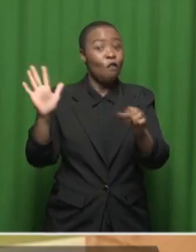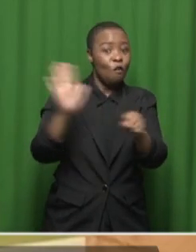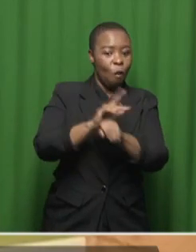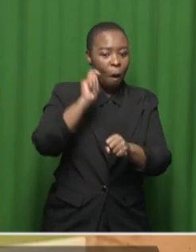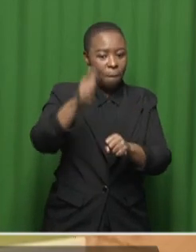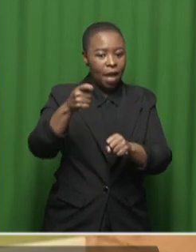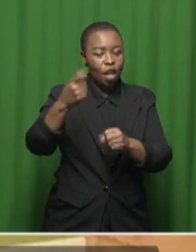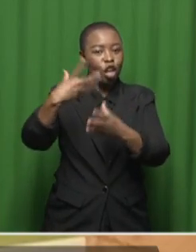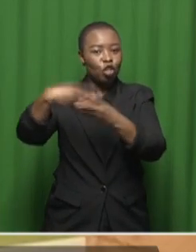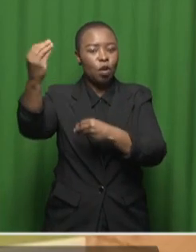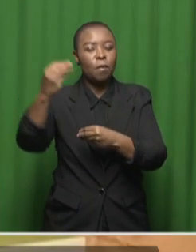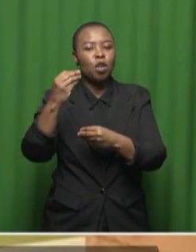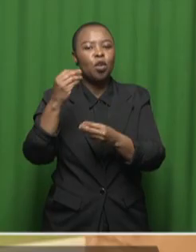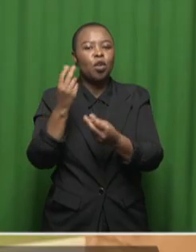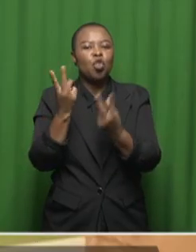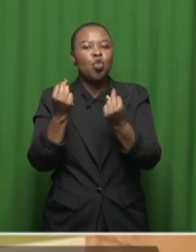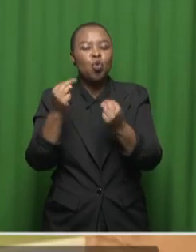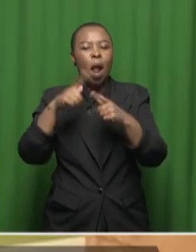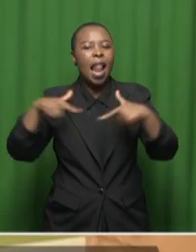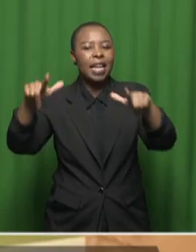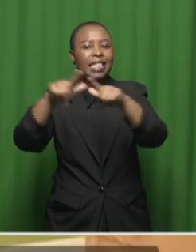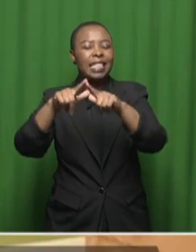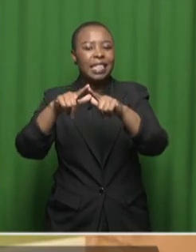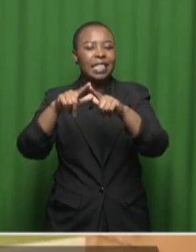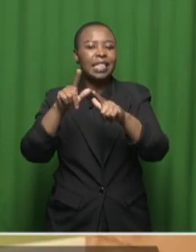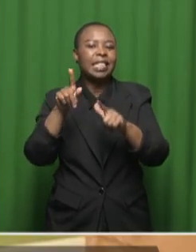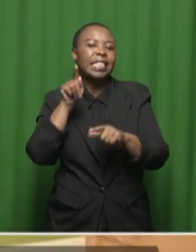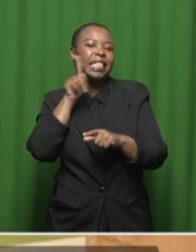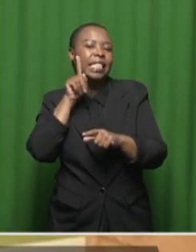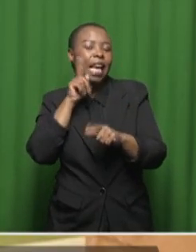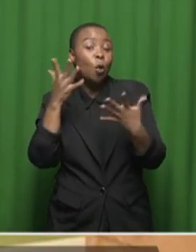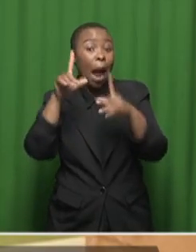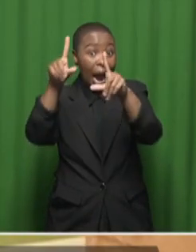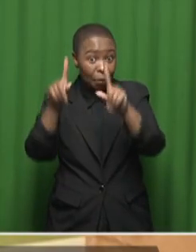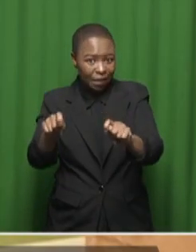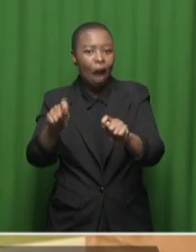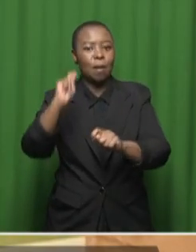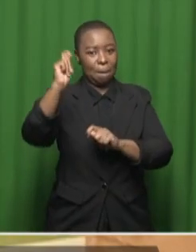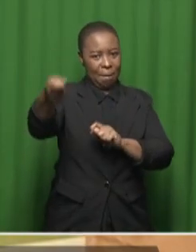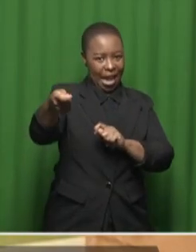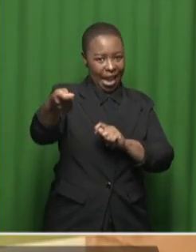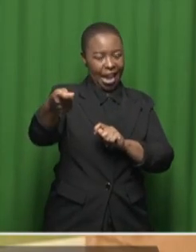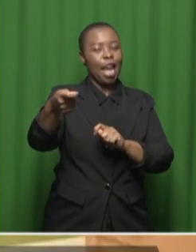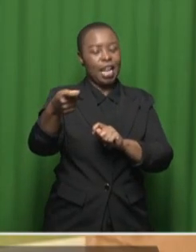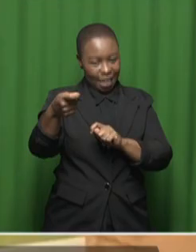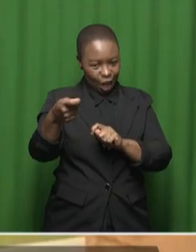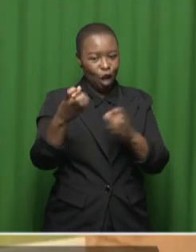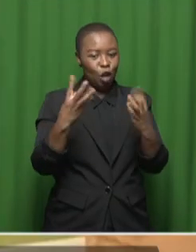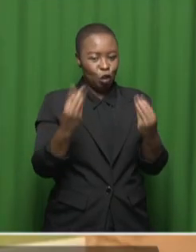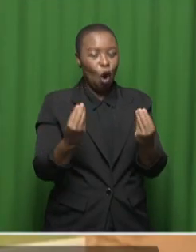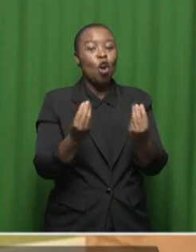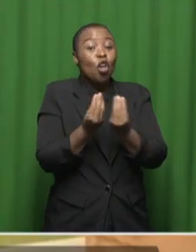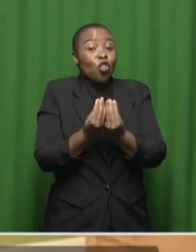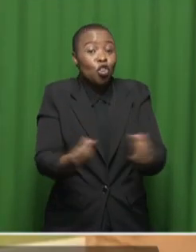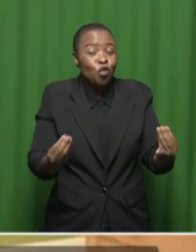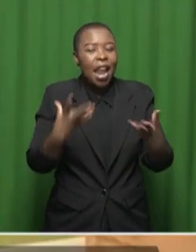to the Newlands Test, all expenses paid for in Cape Town. So that's all in our expenses. And then from a kid's perspective, we've also got your jumping